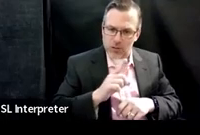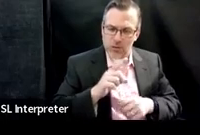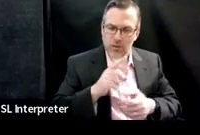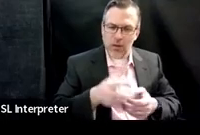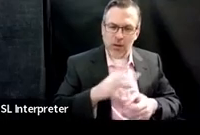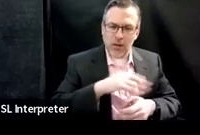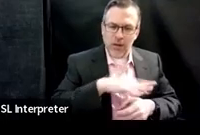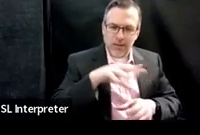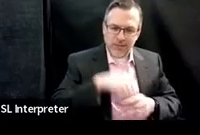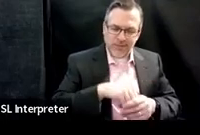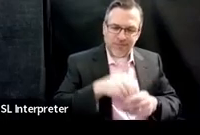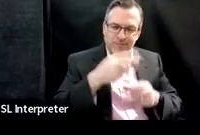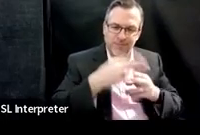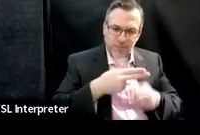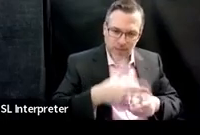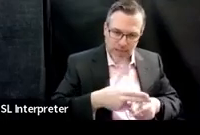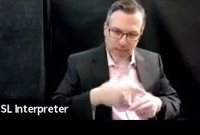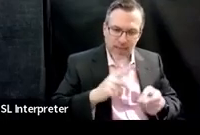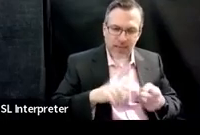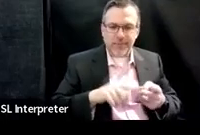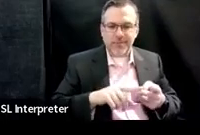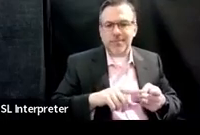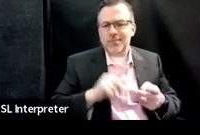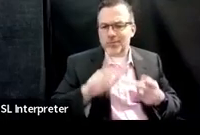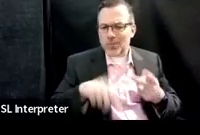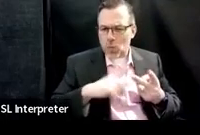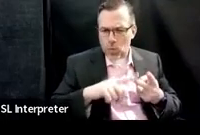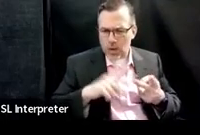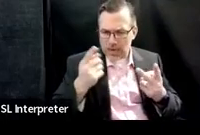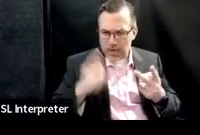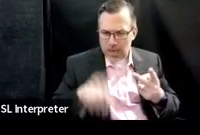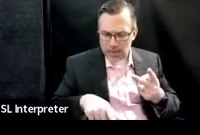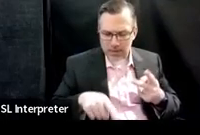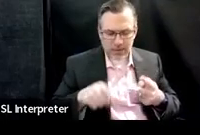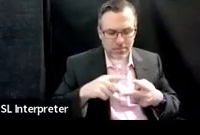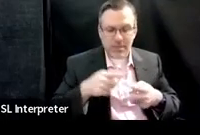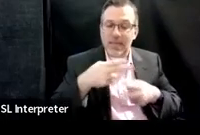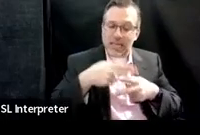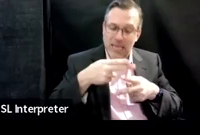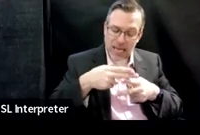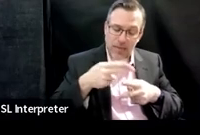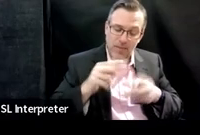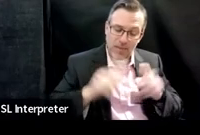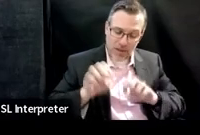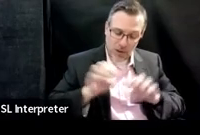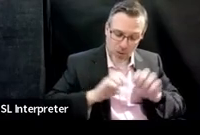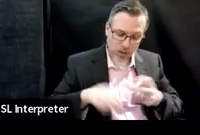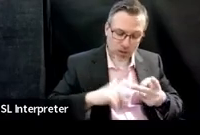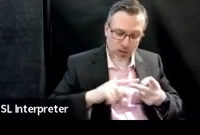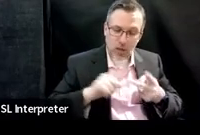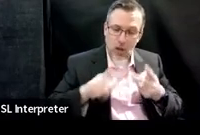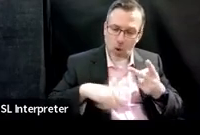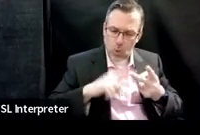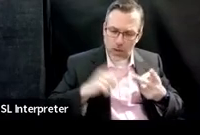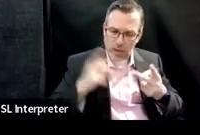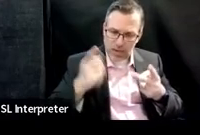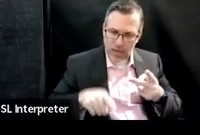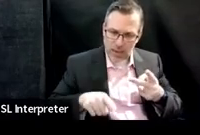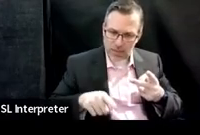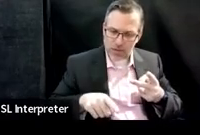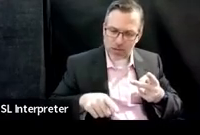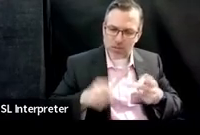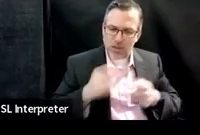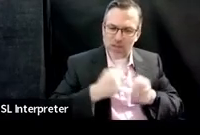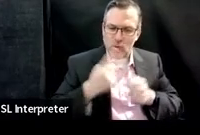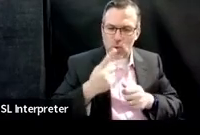dates of those evaluations that the IEP team discussed and considered as necessary for their